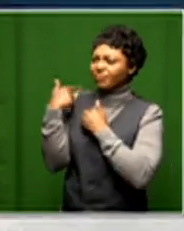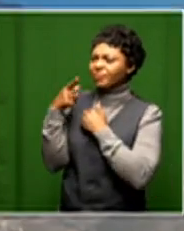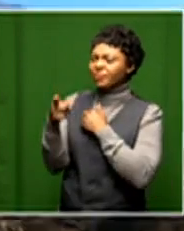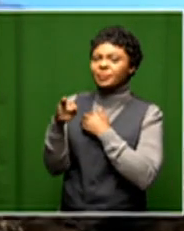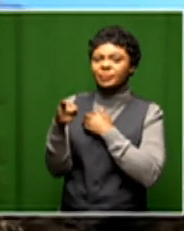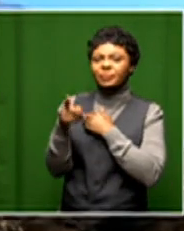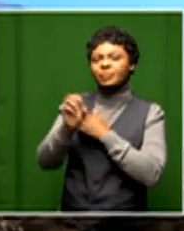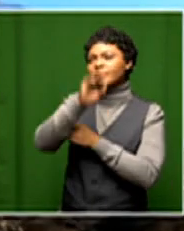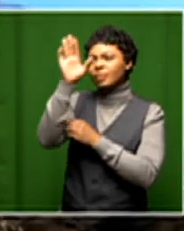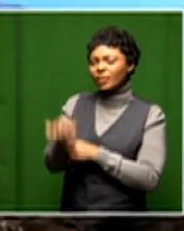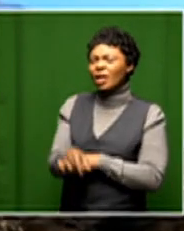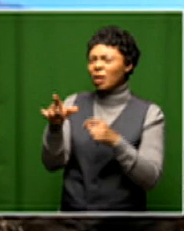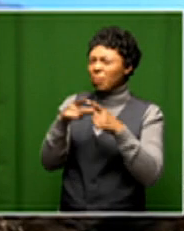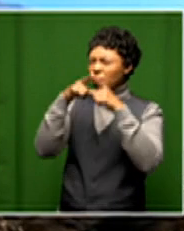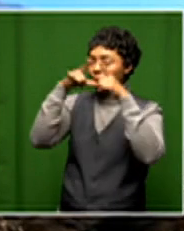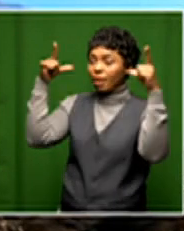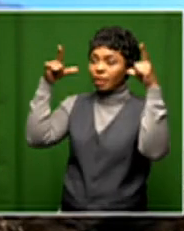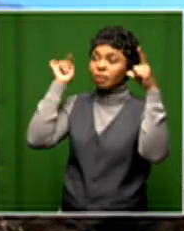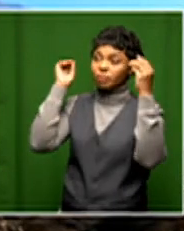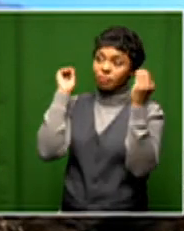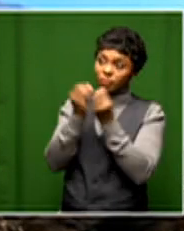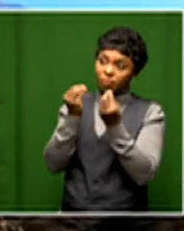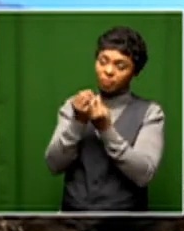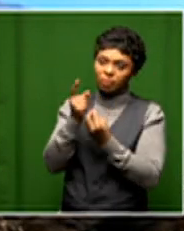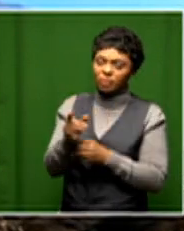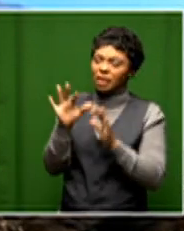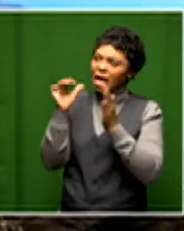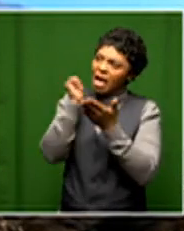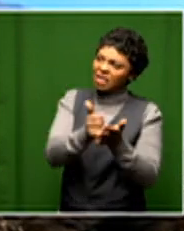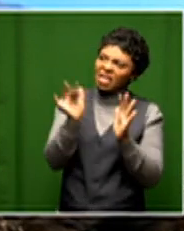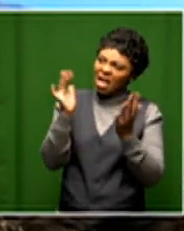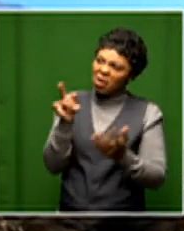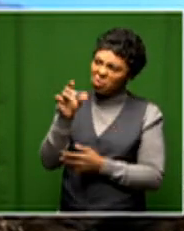major conversation, and other natural resources. How will it assist them?